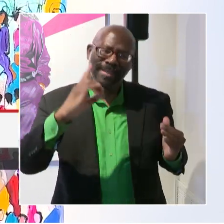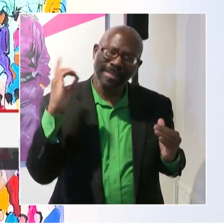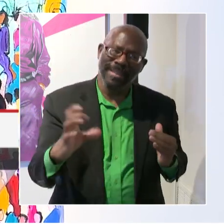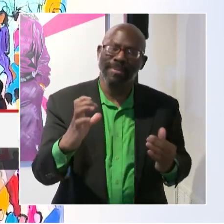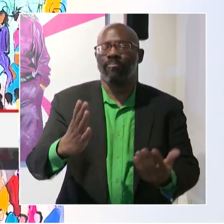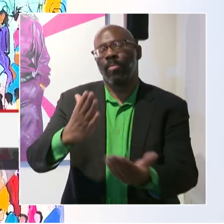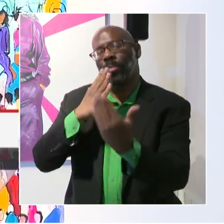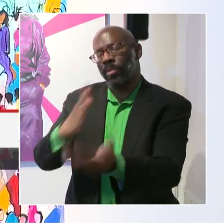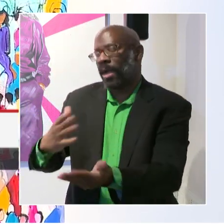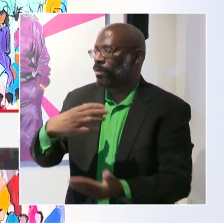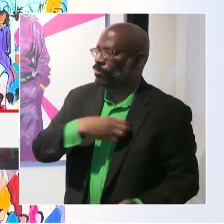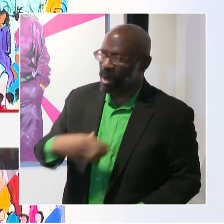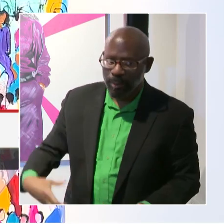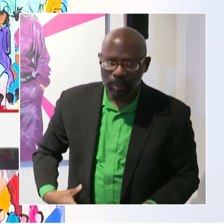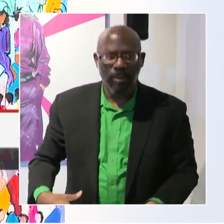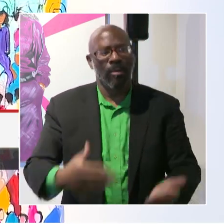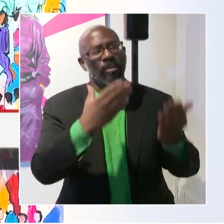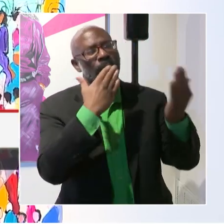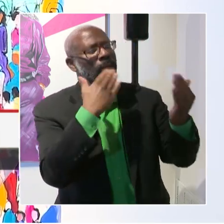being here today. Appreciate it. Nina Albert.